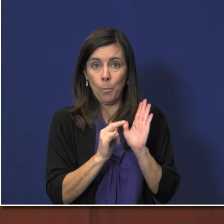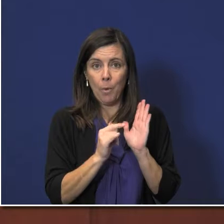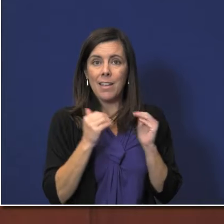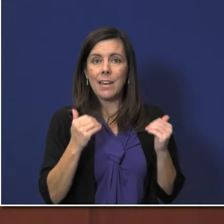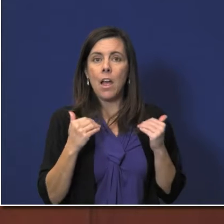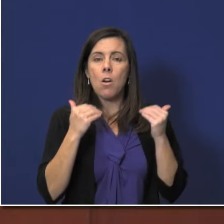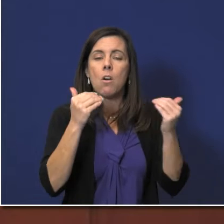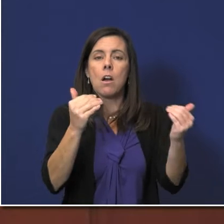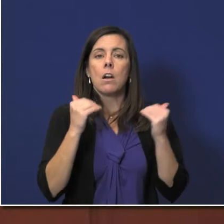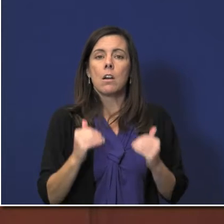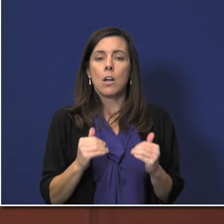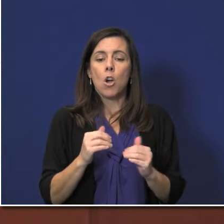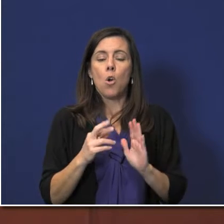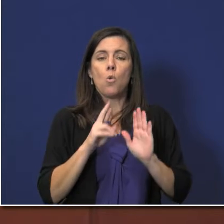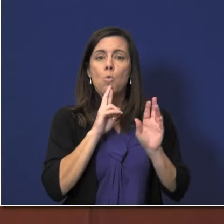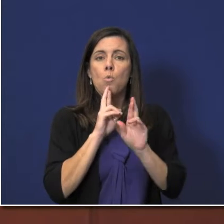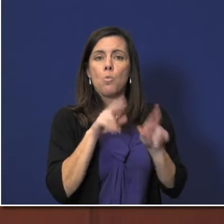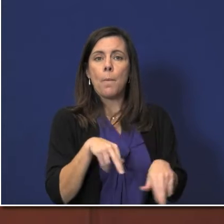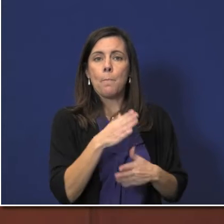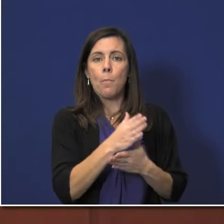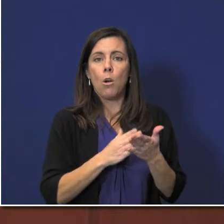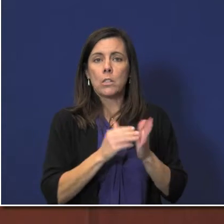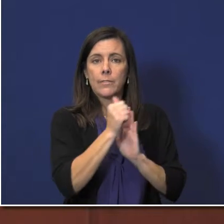reports portion of the agenda.